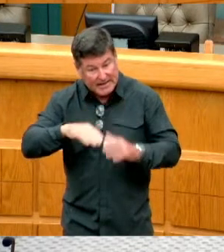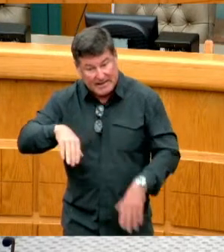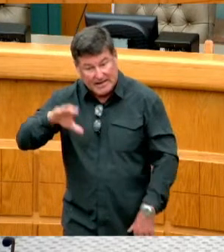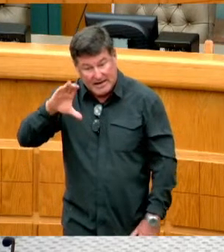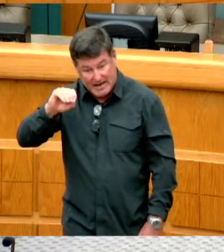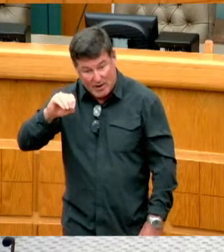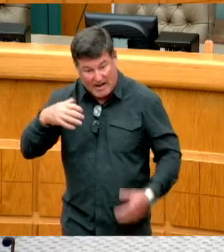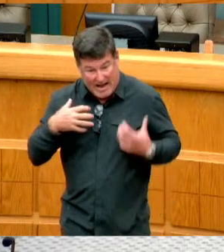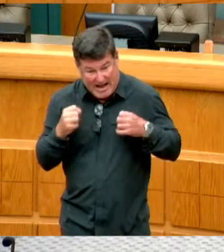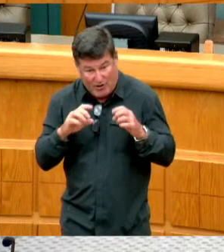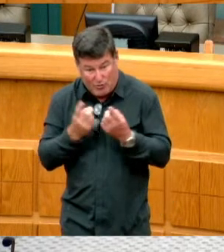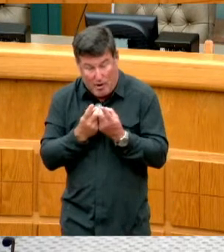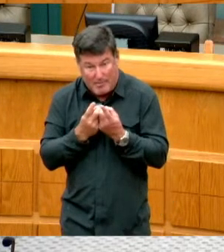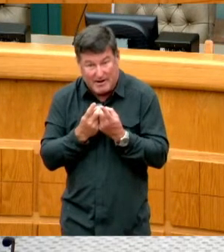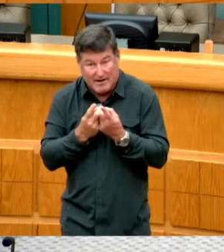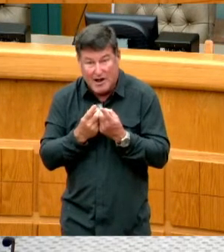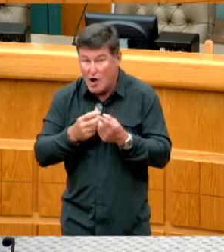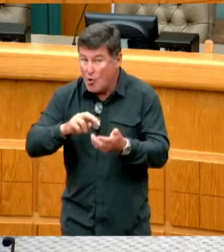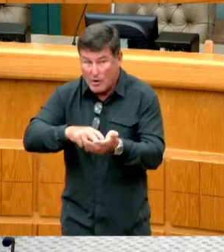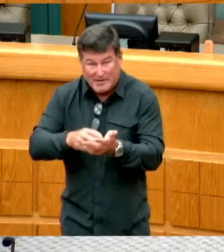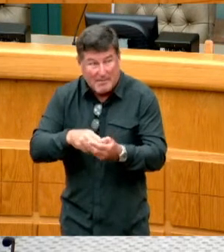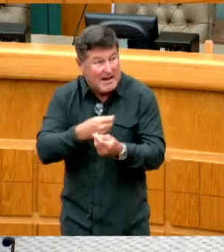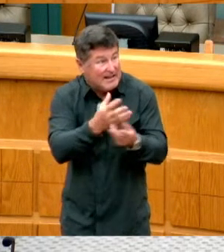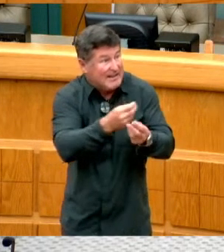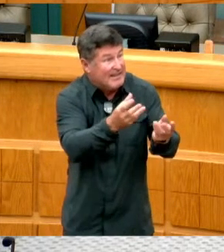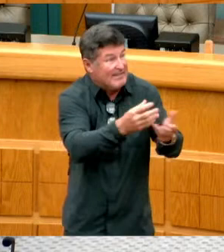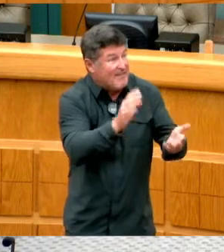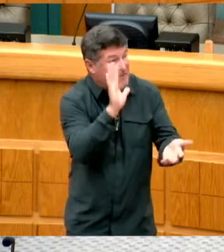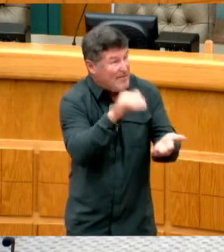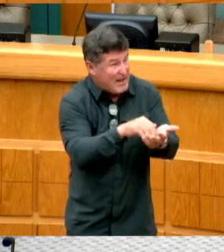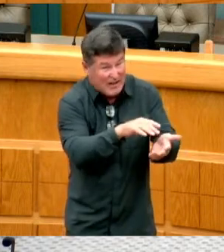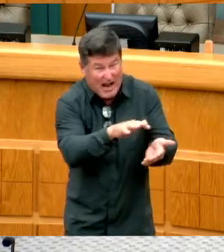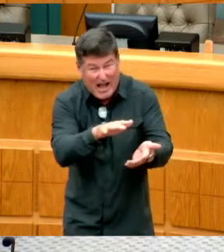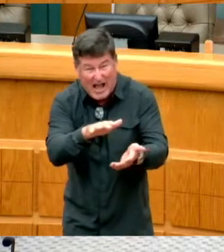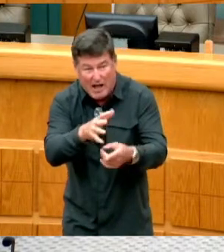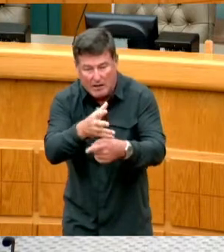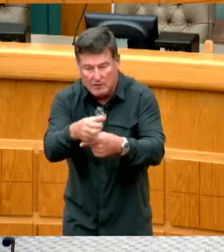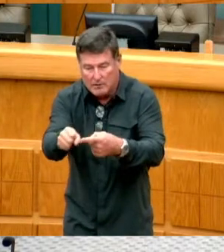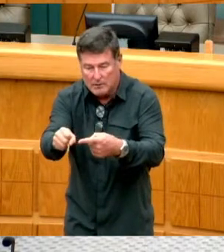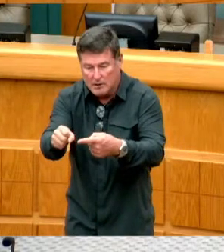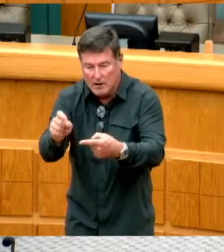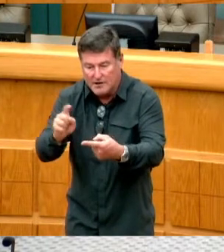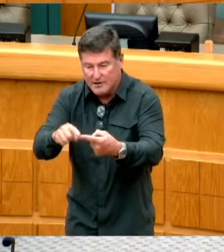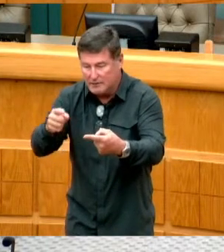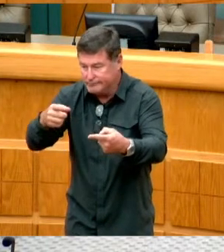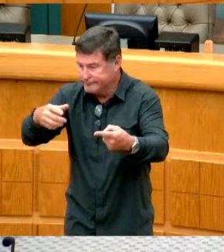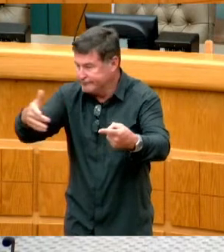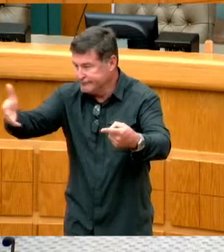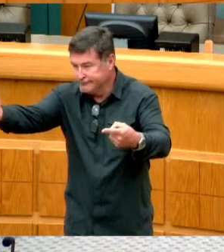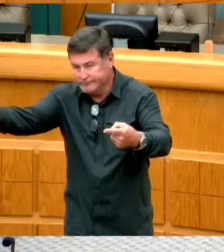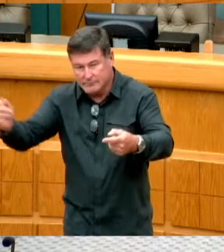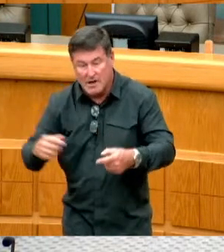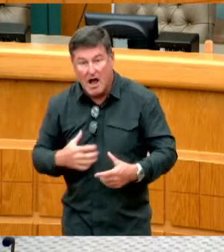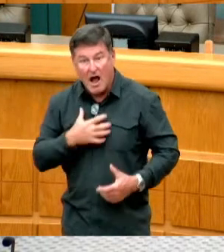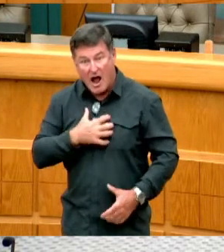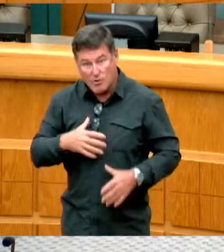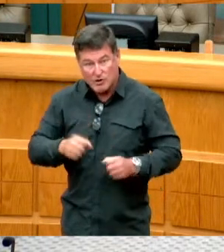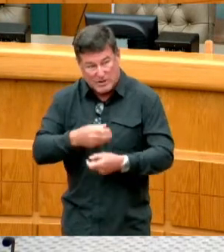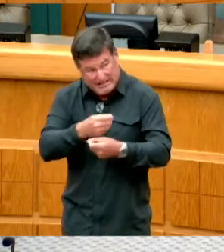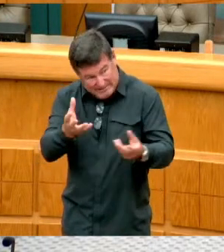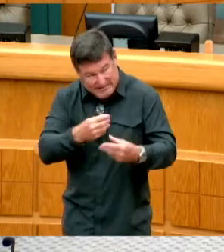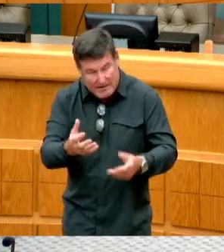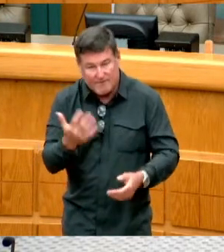that's all we have for the week. I wish it were more. I wish we could do 5,000 every day. And so there are